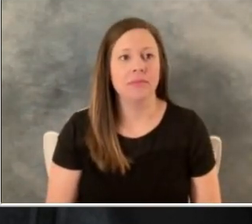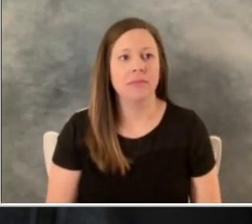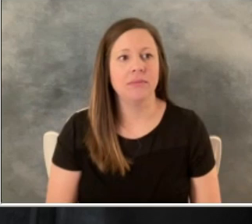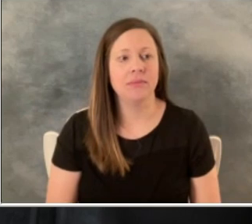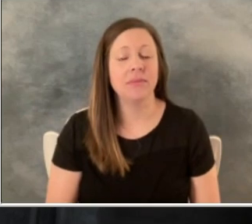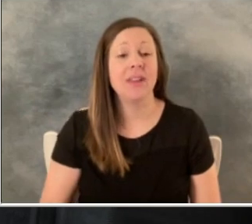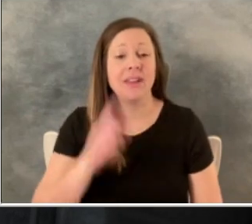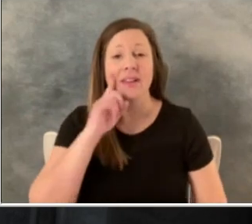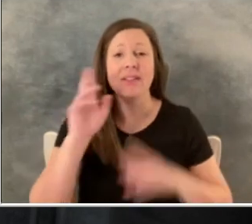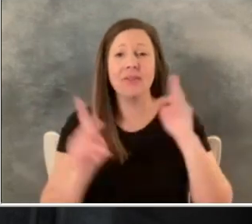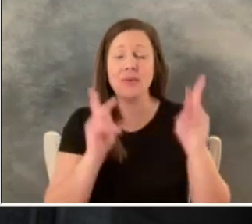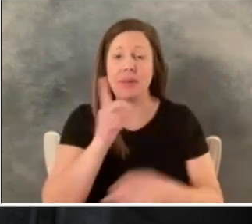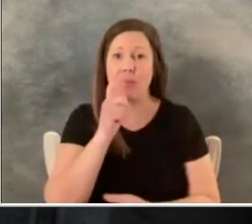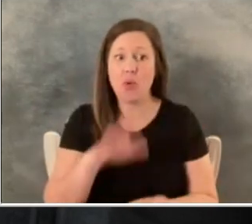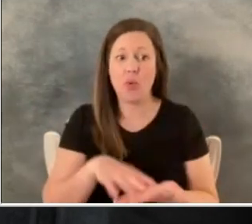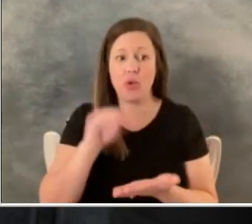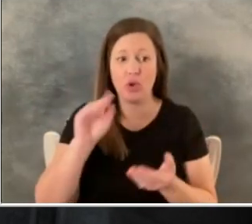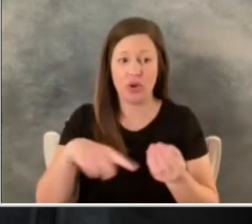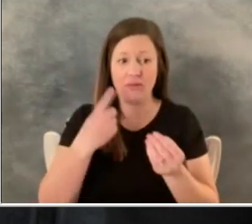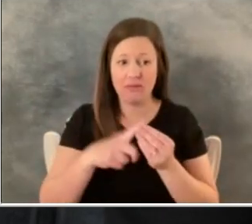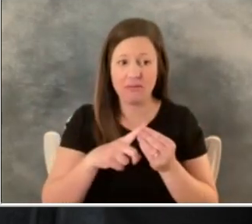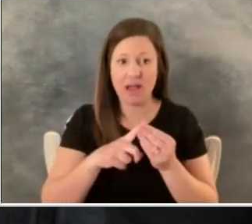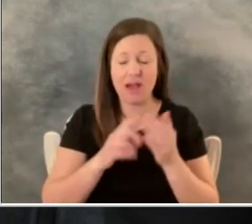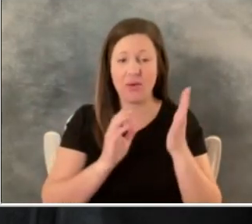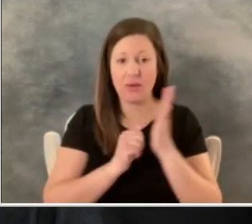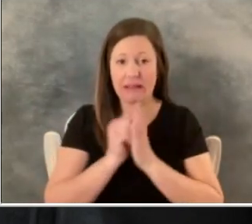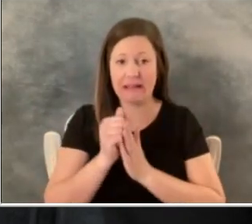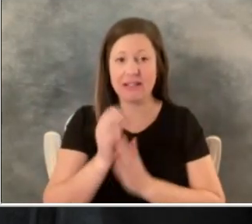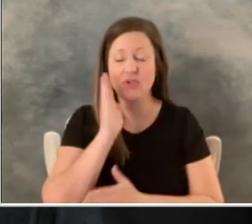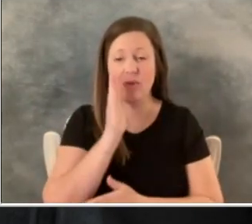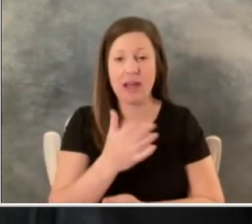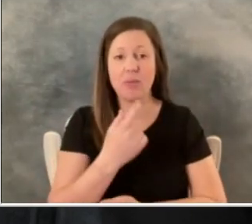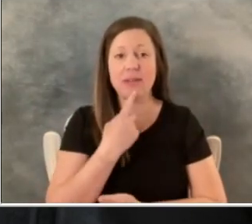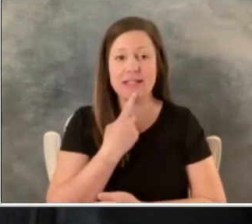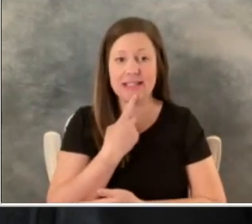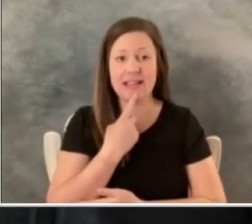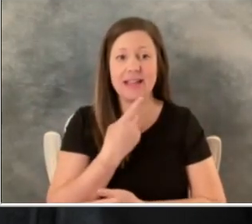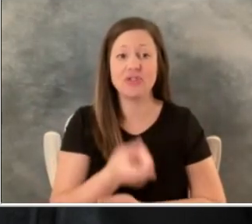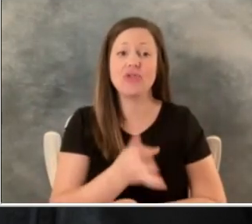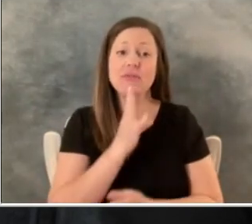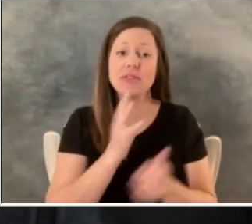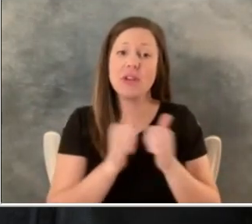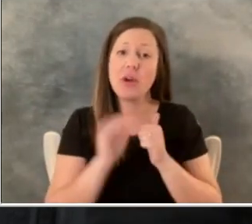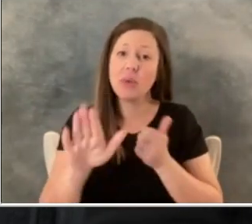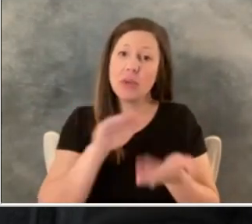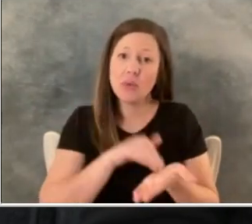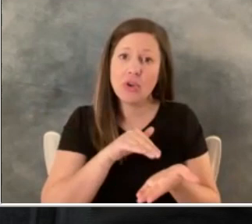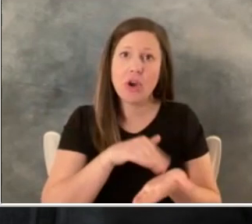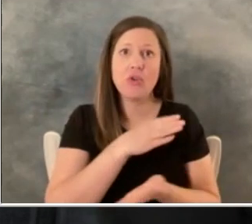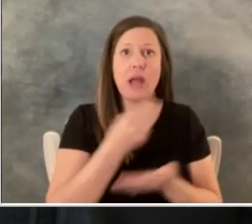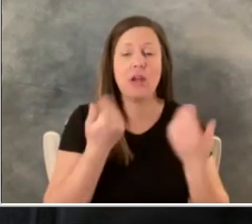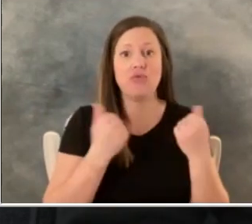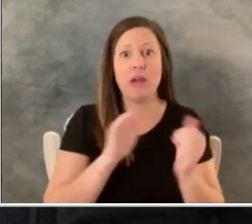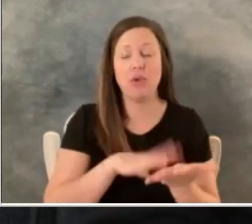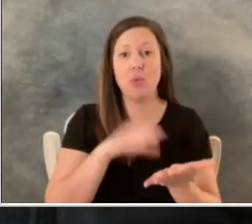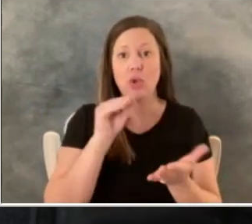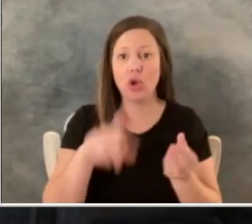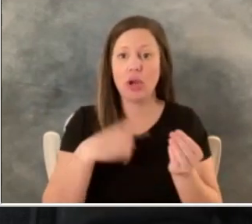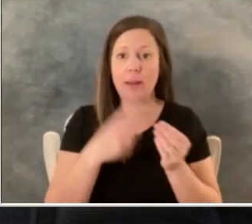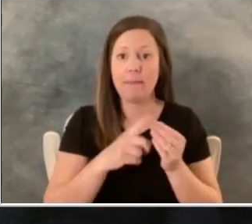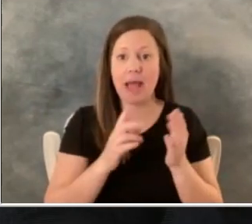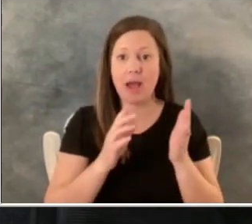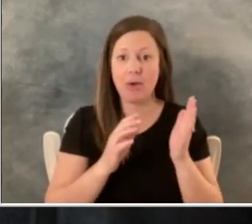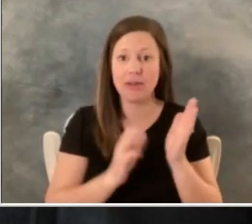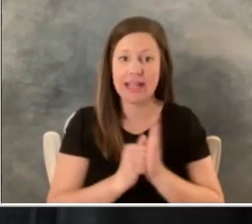cancer, I would like to say, just talk with your doctors, learn about the cancer. Don't just go and get